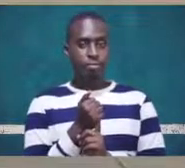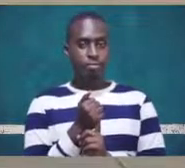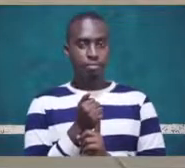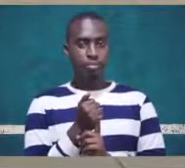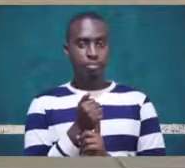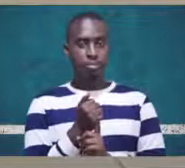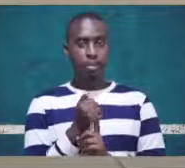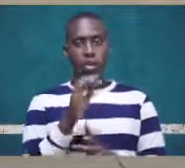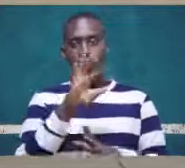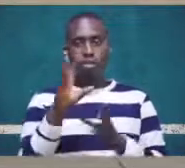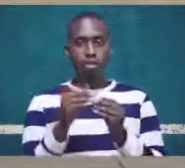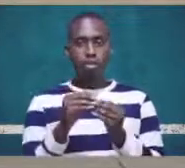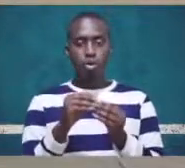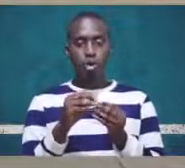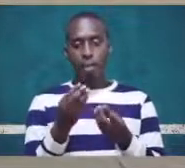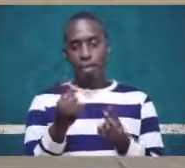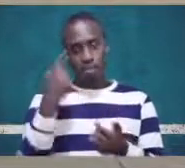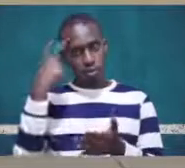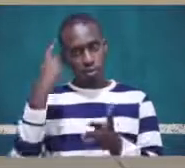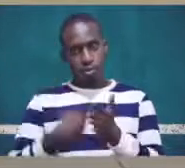total amount of tax